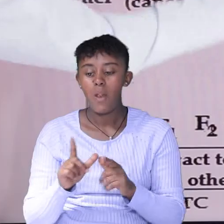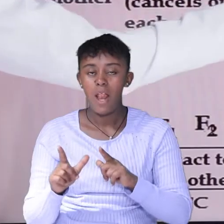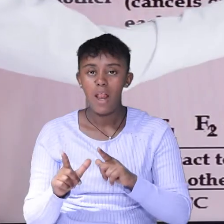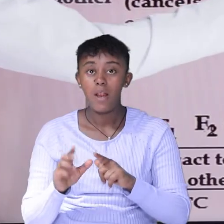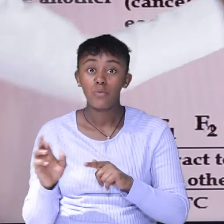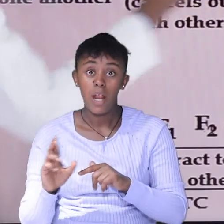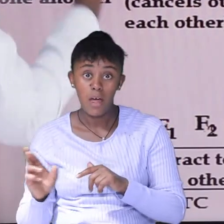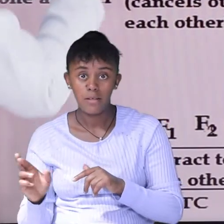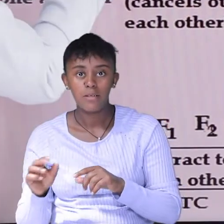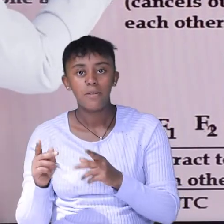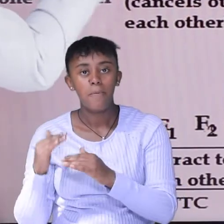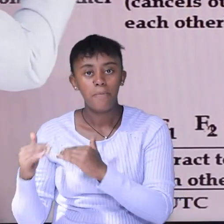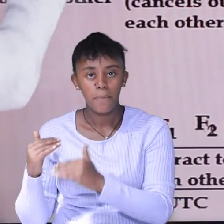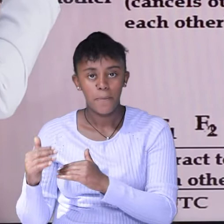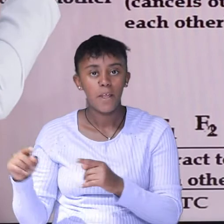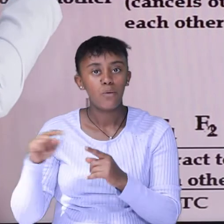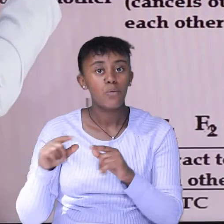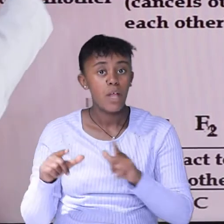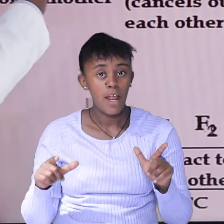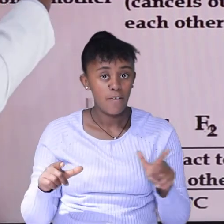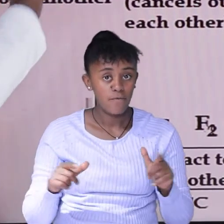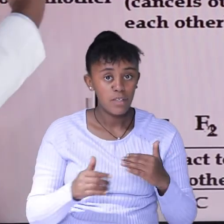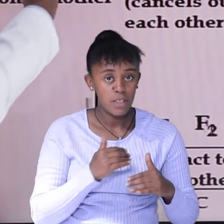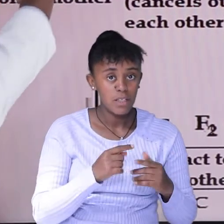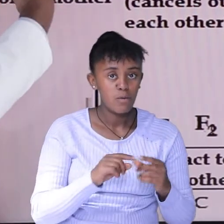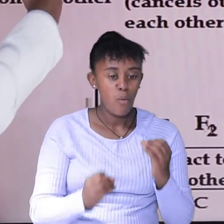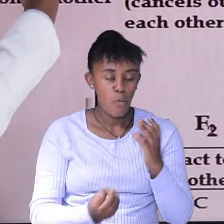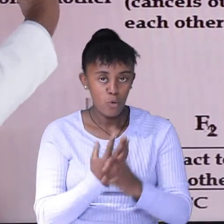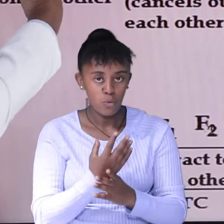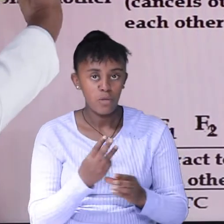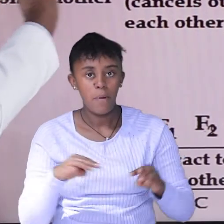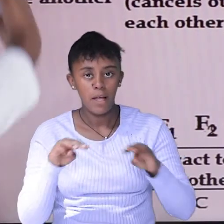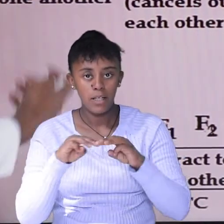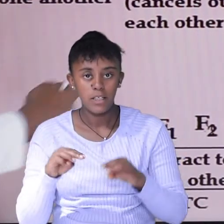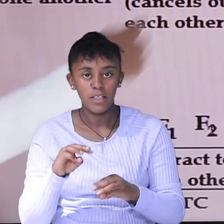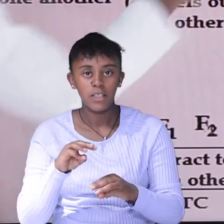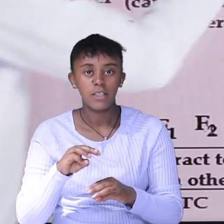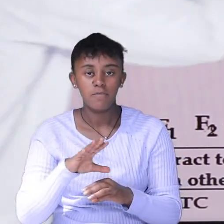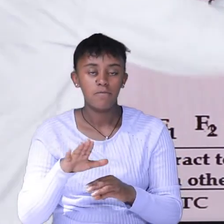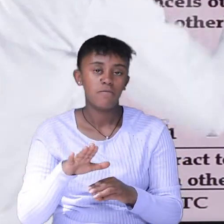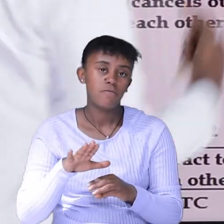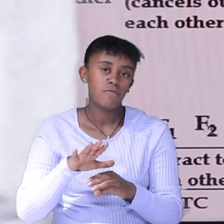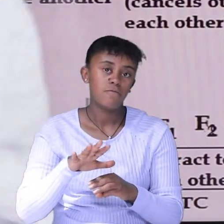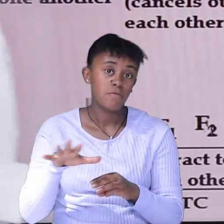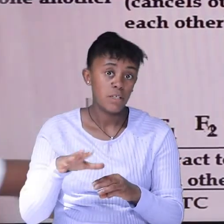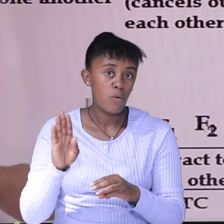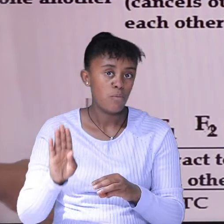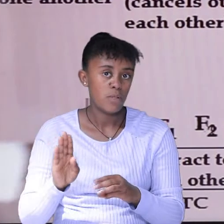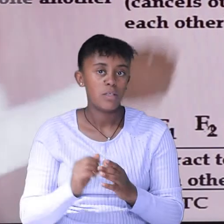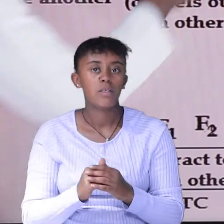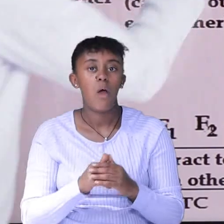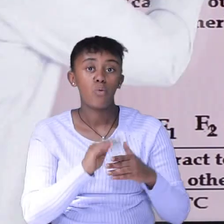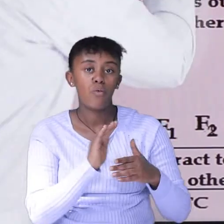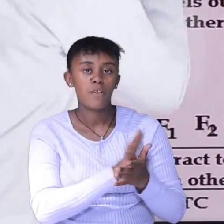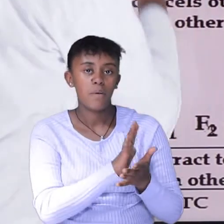page to the right side. And to the left side, it produces a magnetic field which is acting out of the page. The same is true for these two